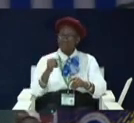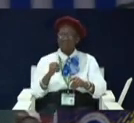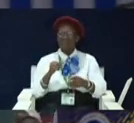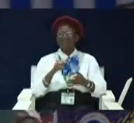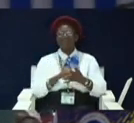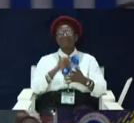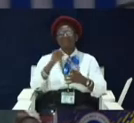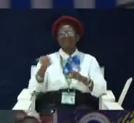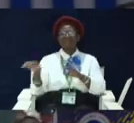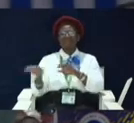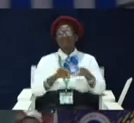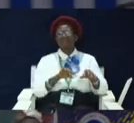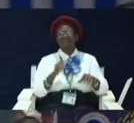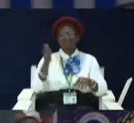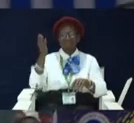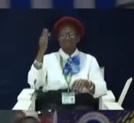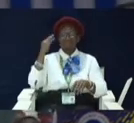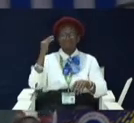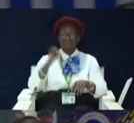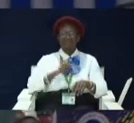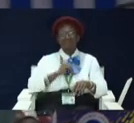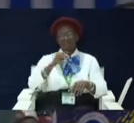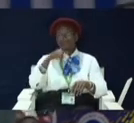ti di sise.